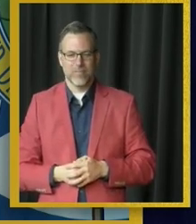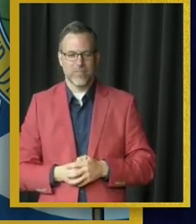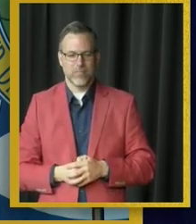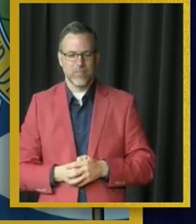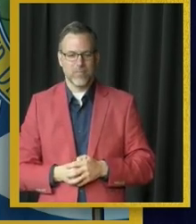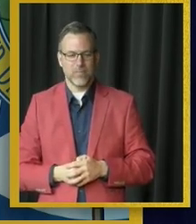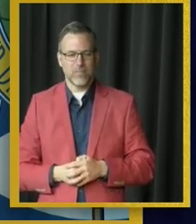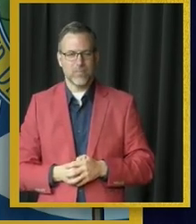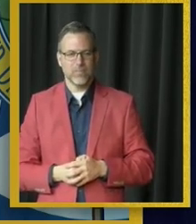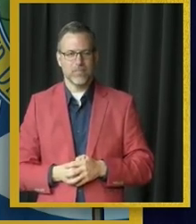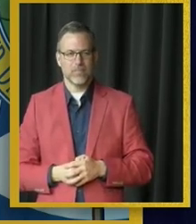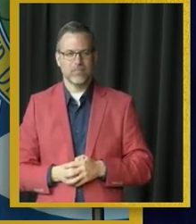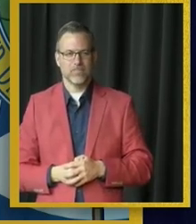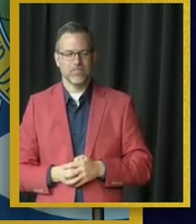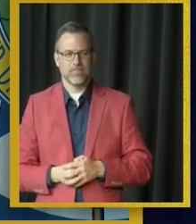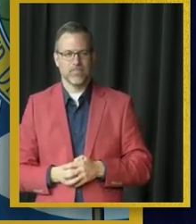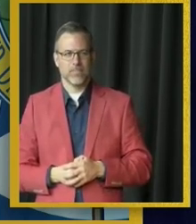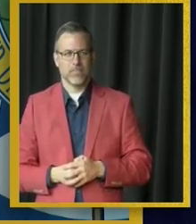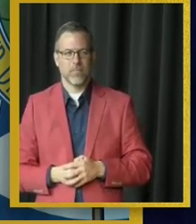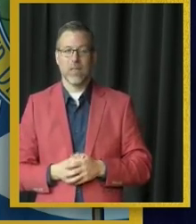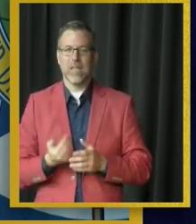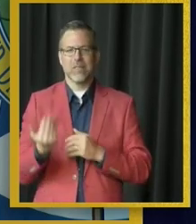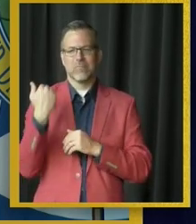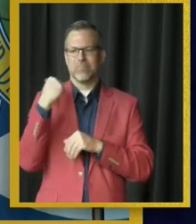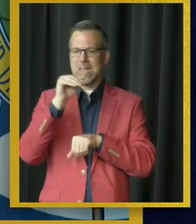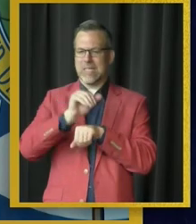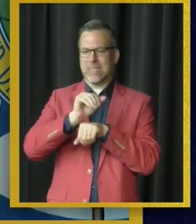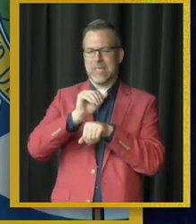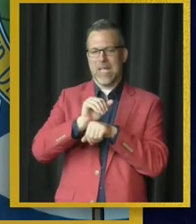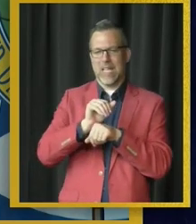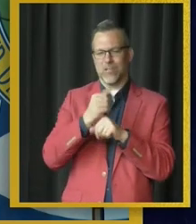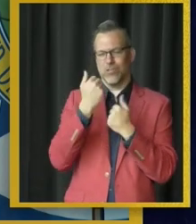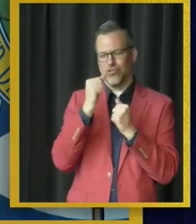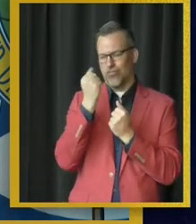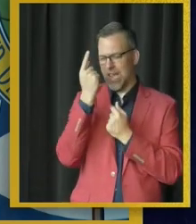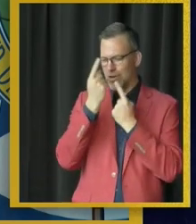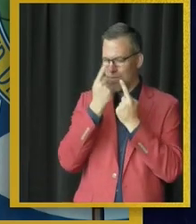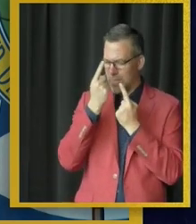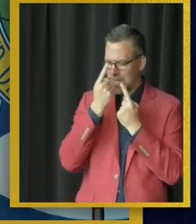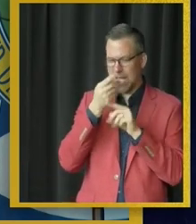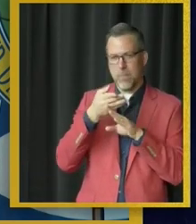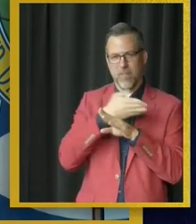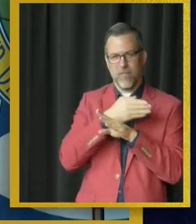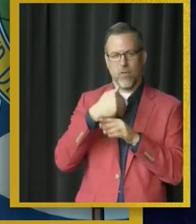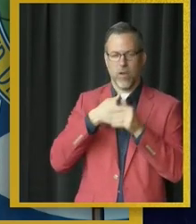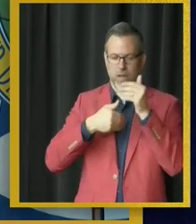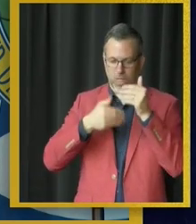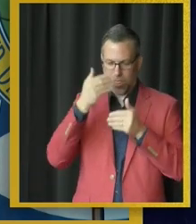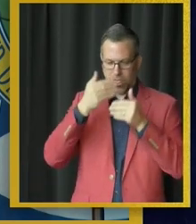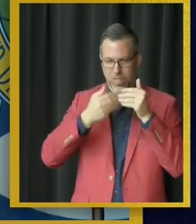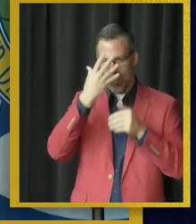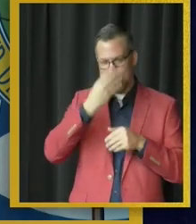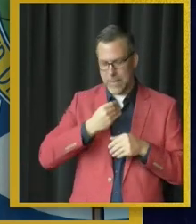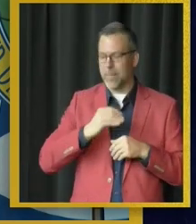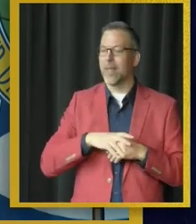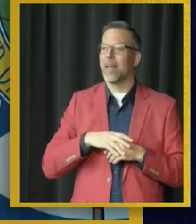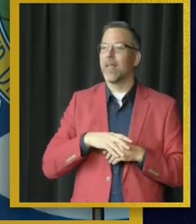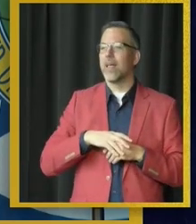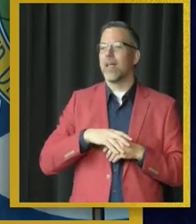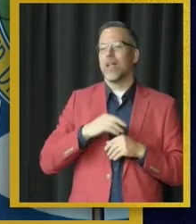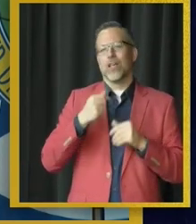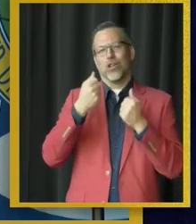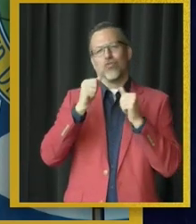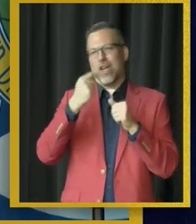I was trying to think last night before I fell asleep several times. I was trying to think of a